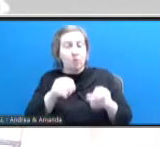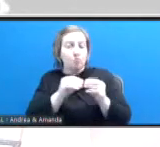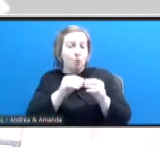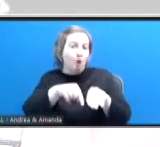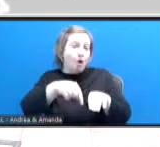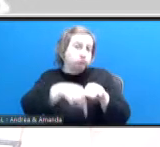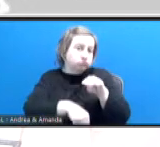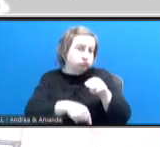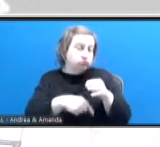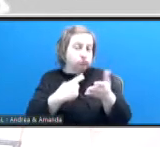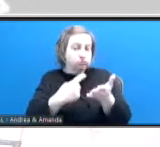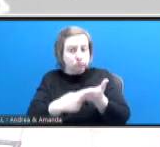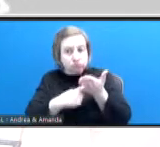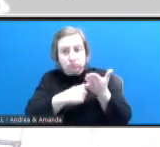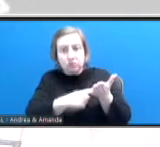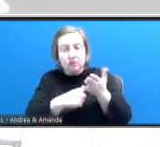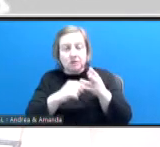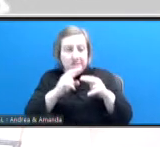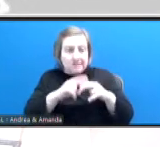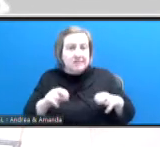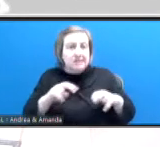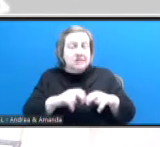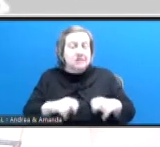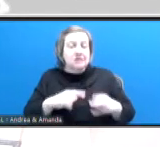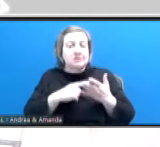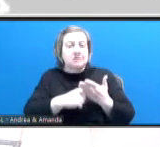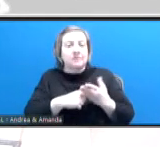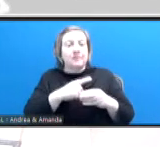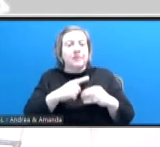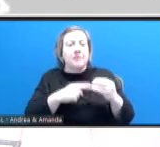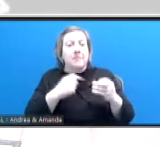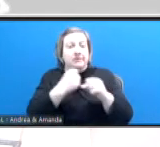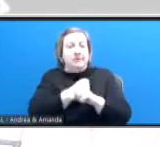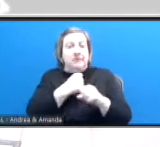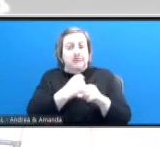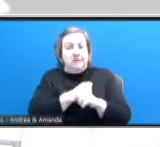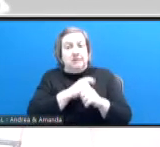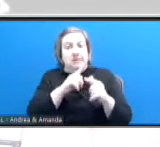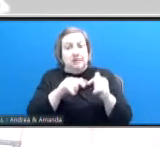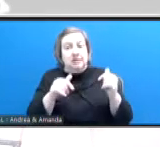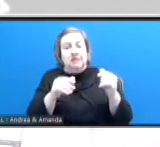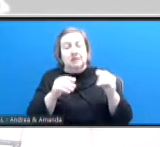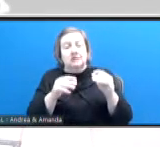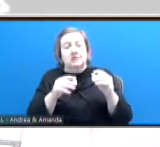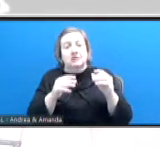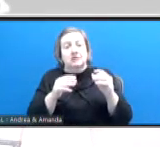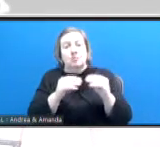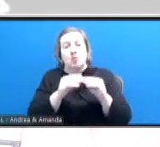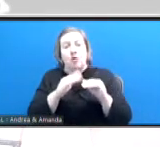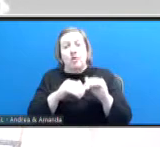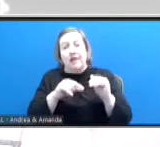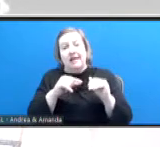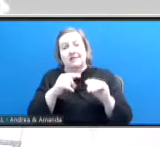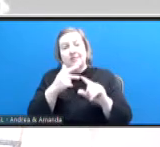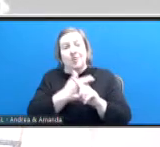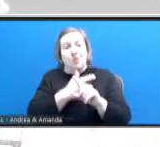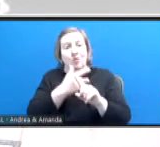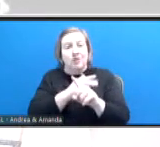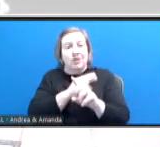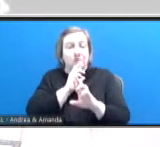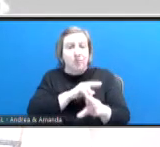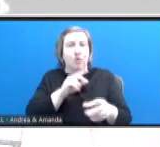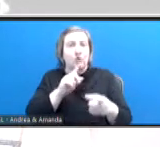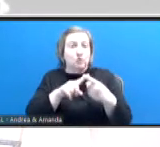detailed dig-in conversations about the statistics and things that are beyond the quarterly report to a settlement